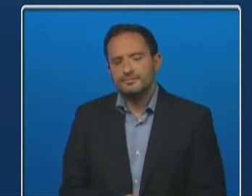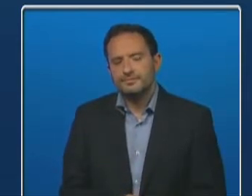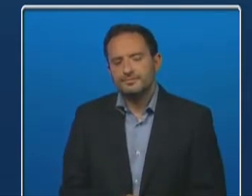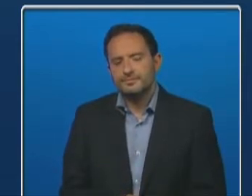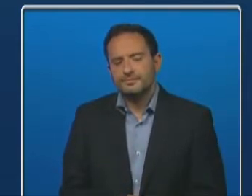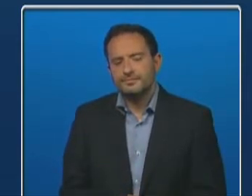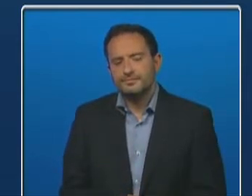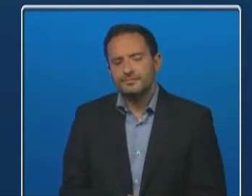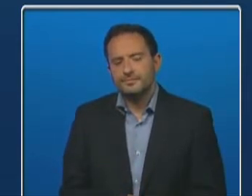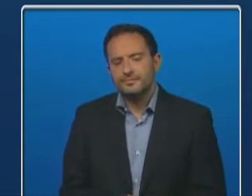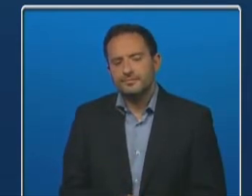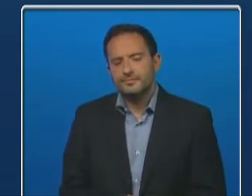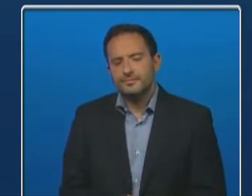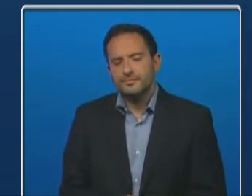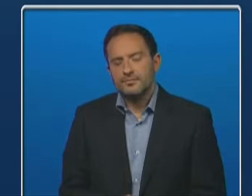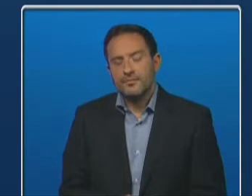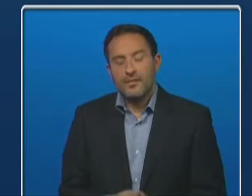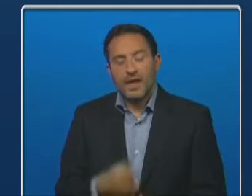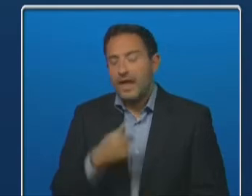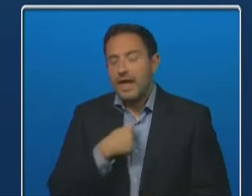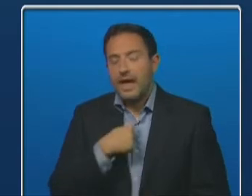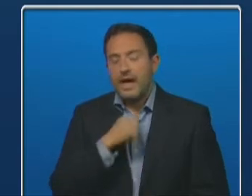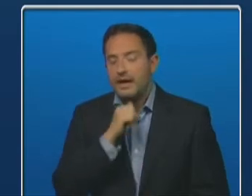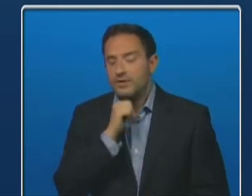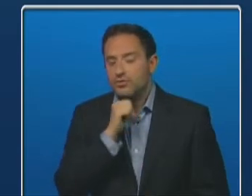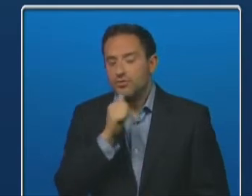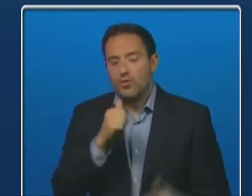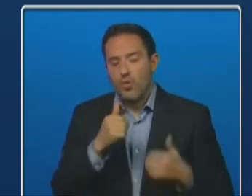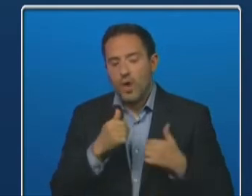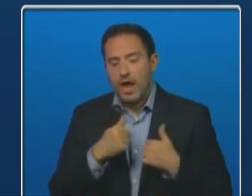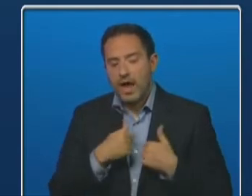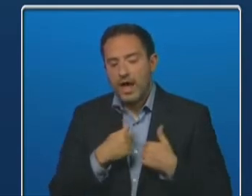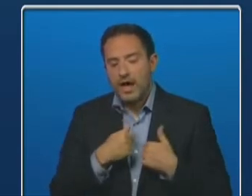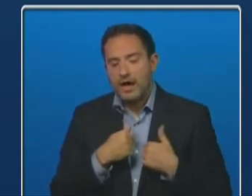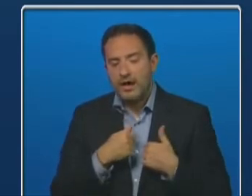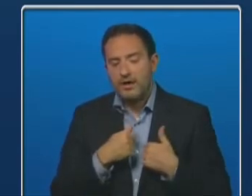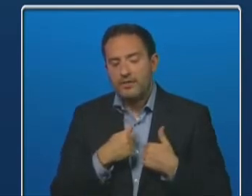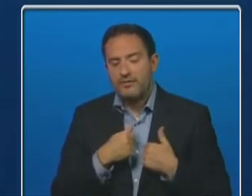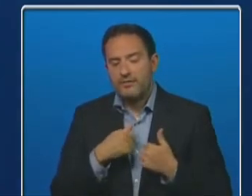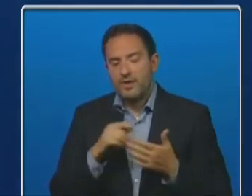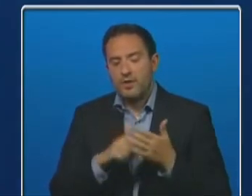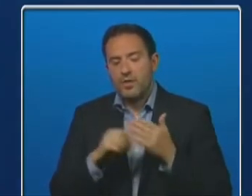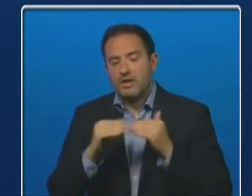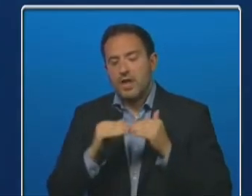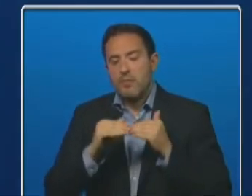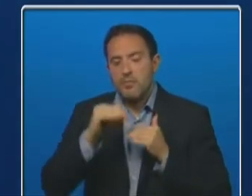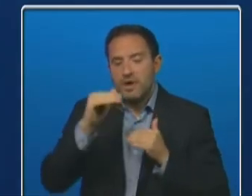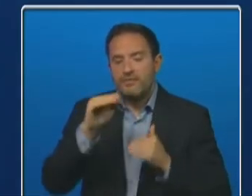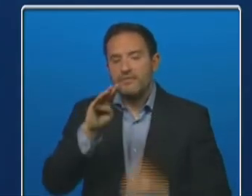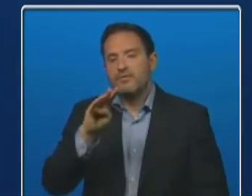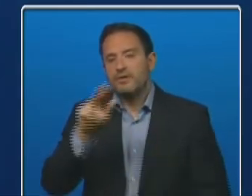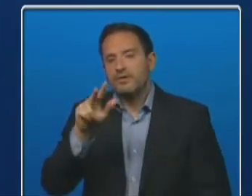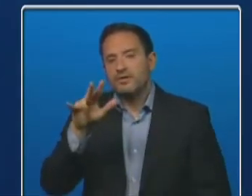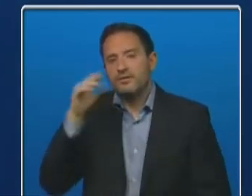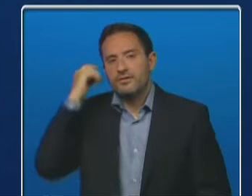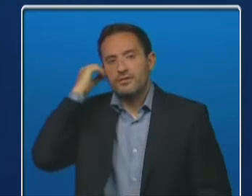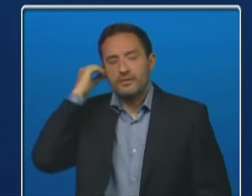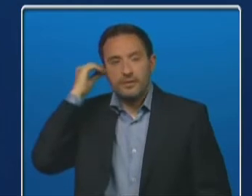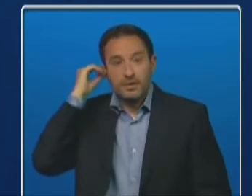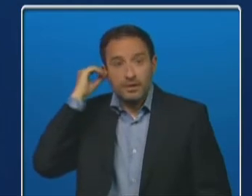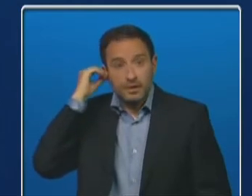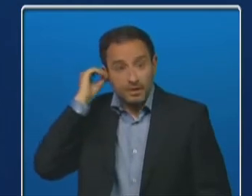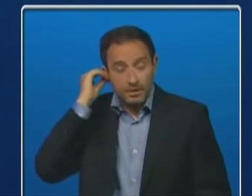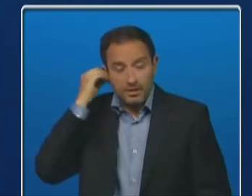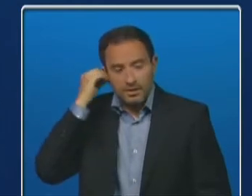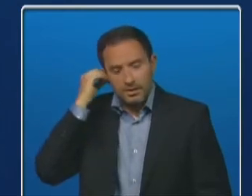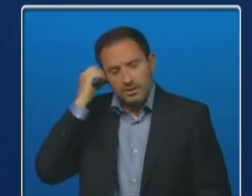So I don't have the part about what's above the 435, but as far as the next